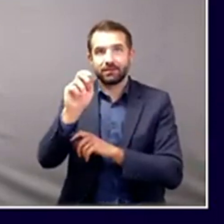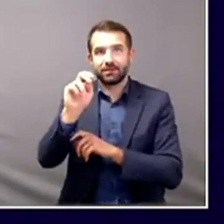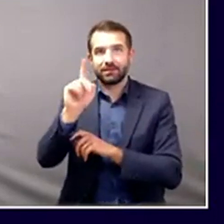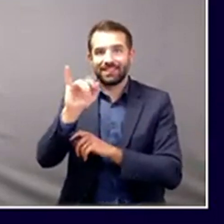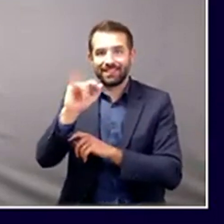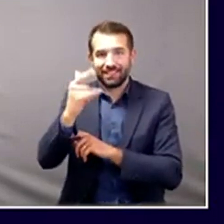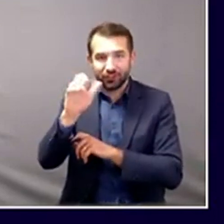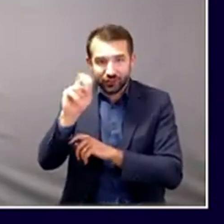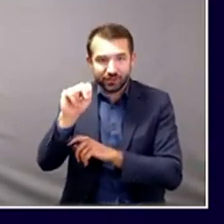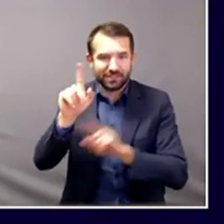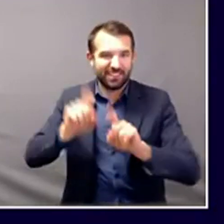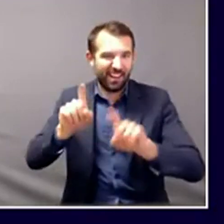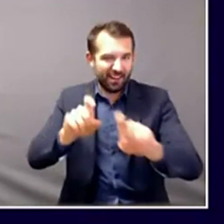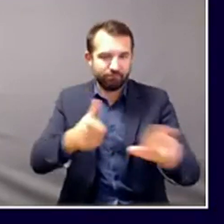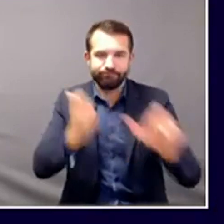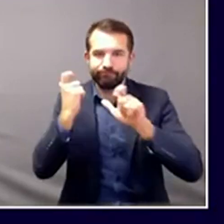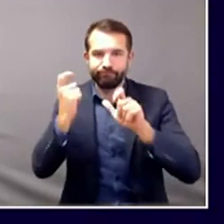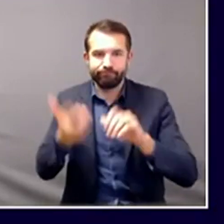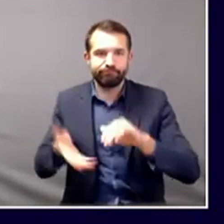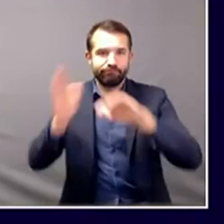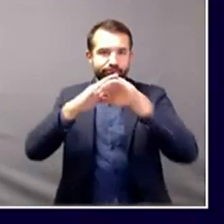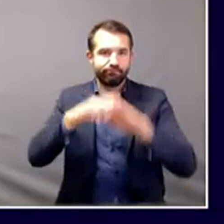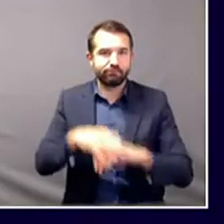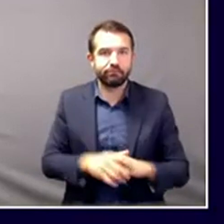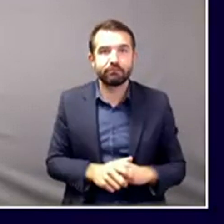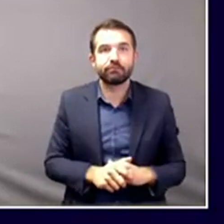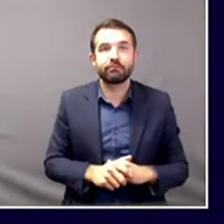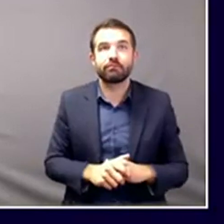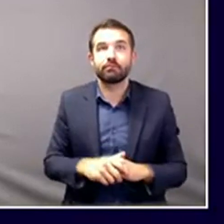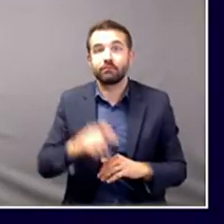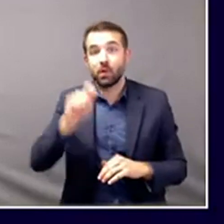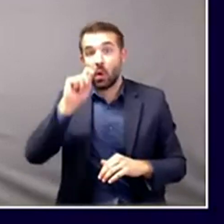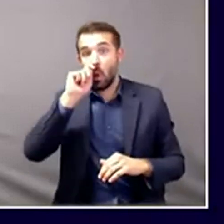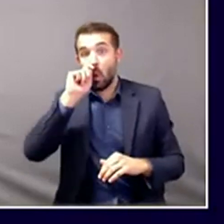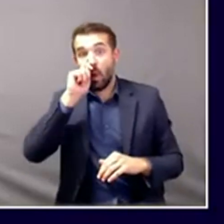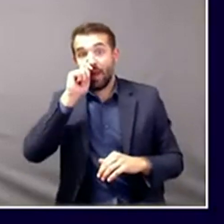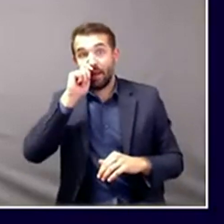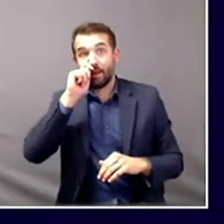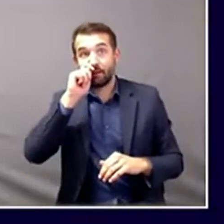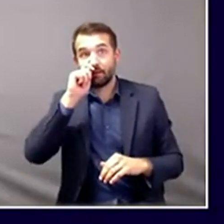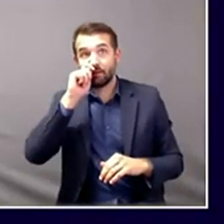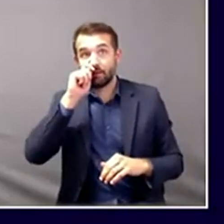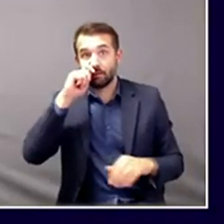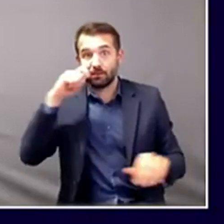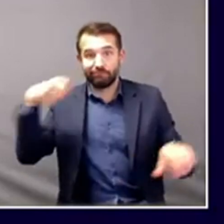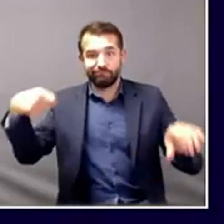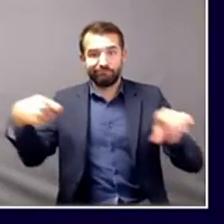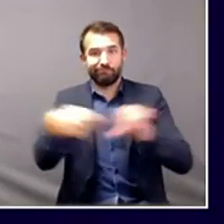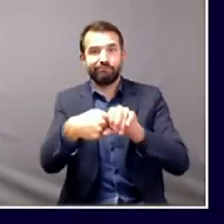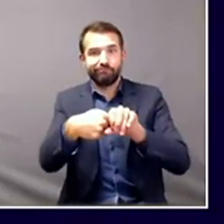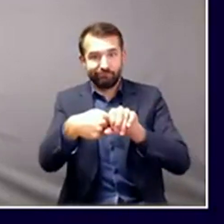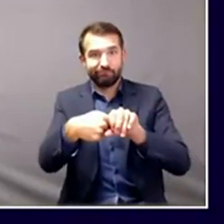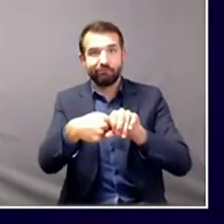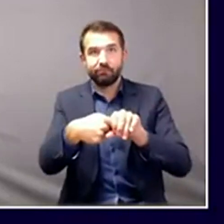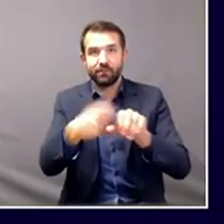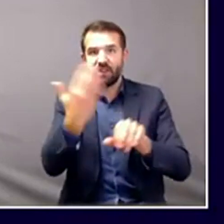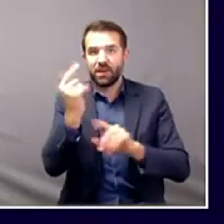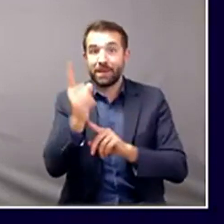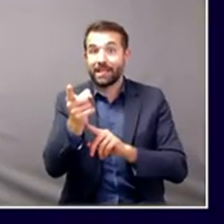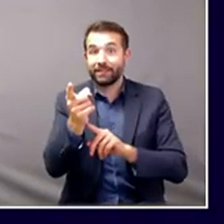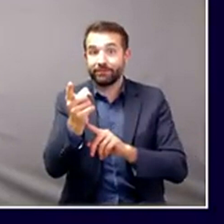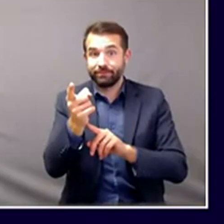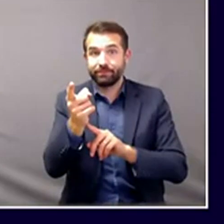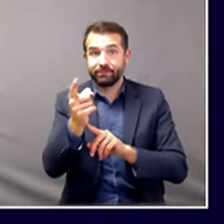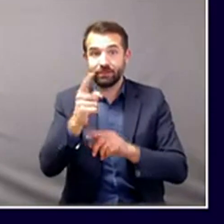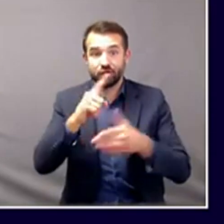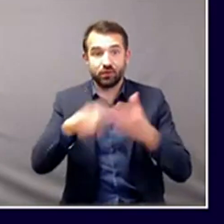The test can detect coronavirus infection from a nasal swab sample in approximately 15 minutes. Maine has already